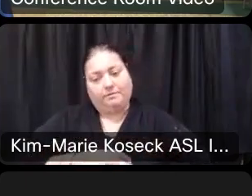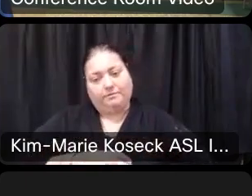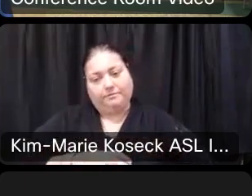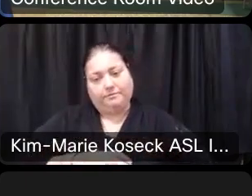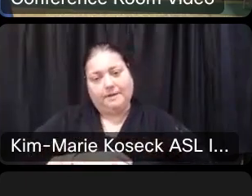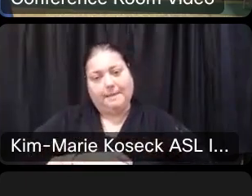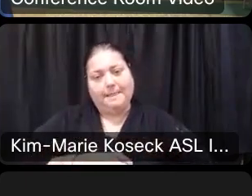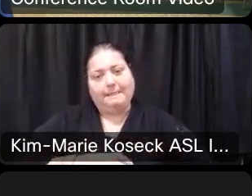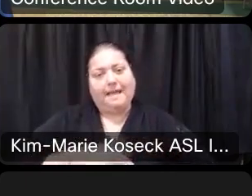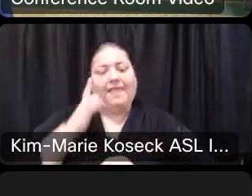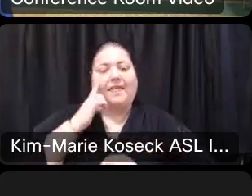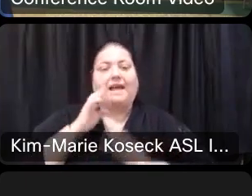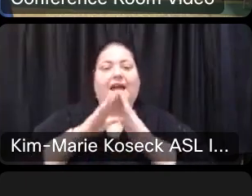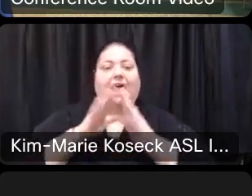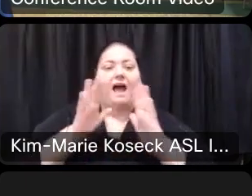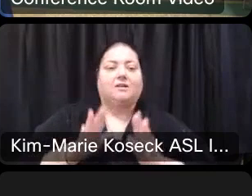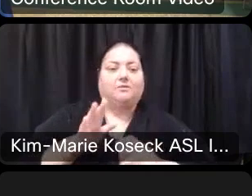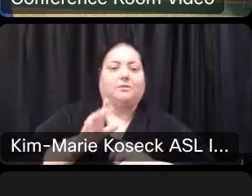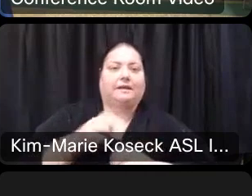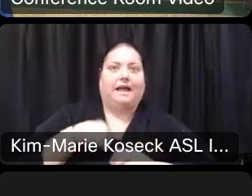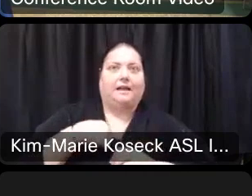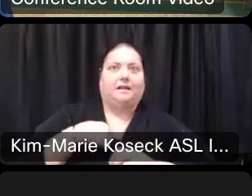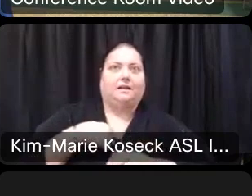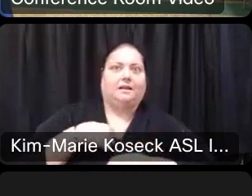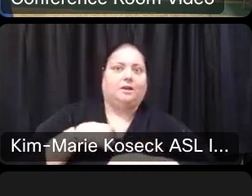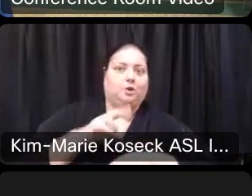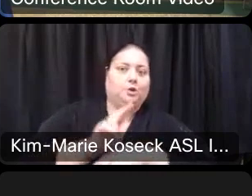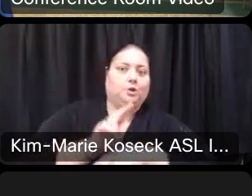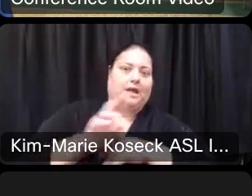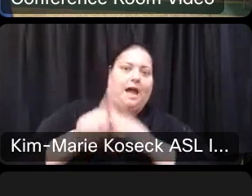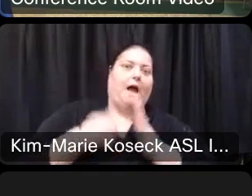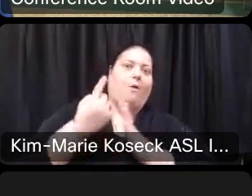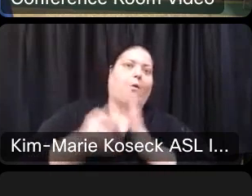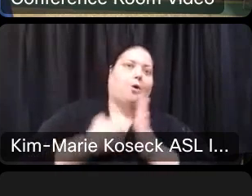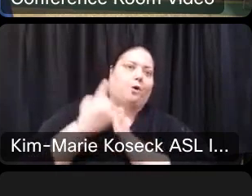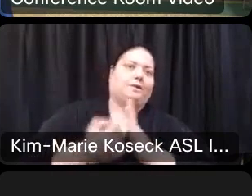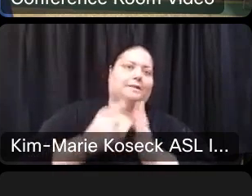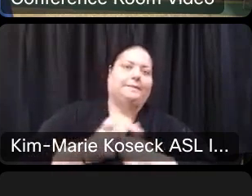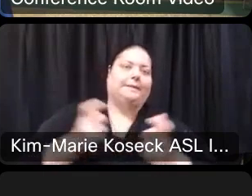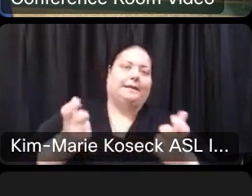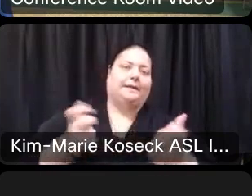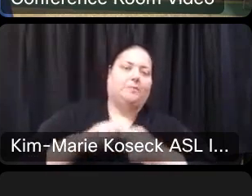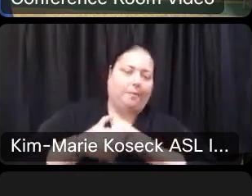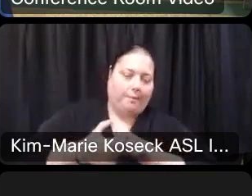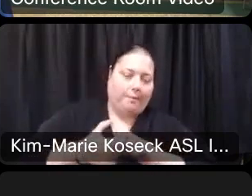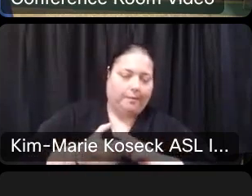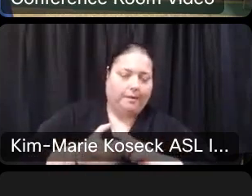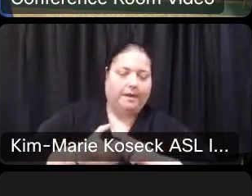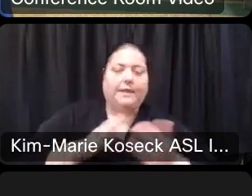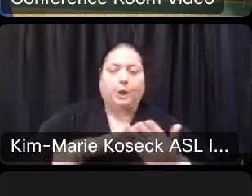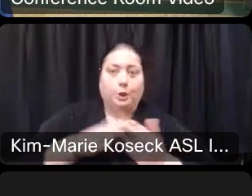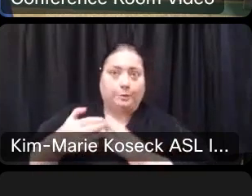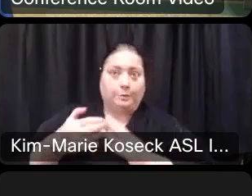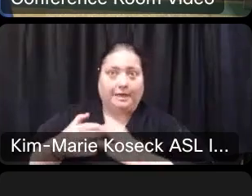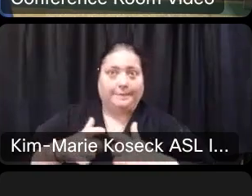Yeah, I think housing is an area that we could spend hours on. Because it is the biggest need, and I think that's one area that this committee can have a